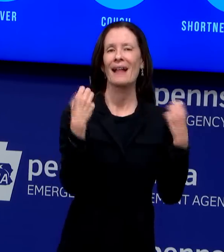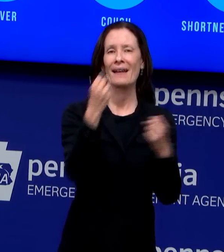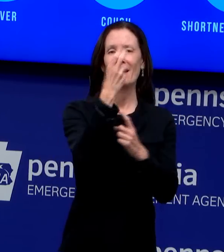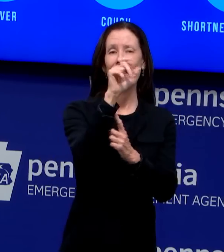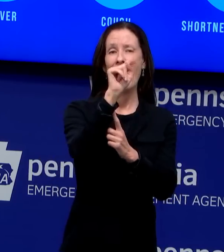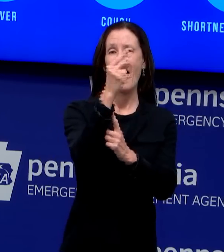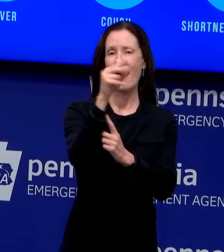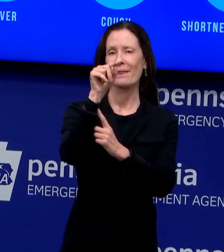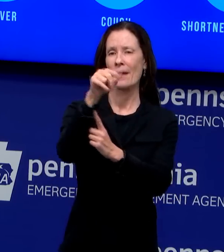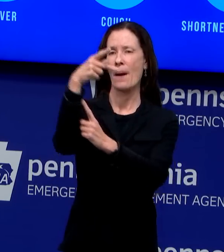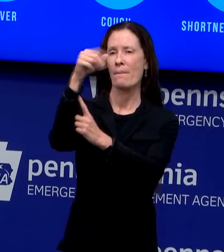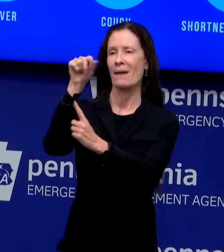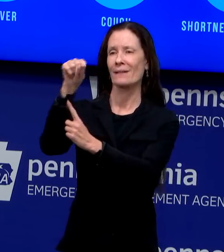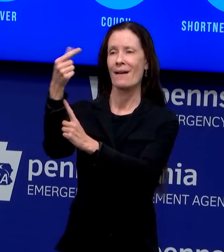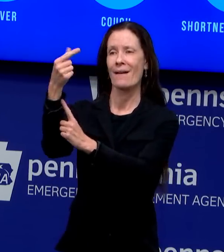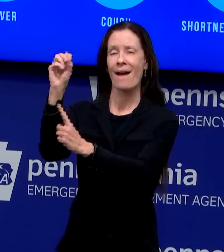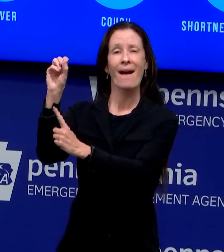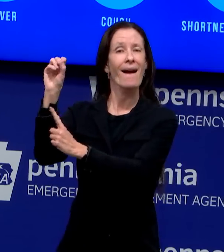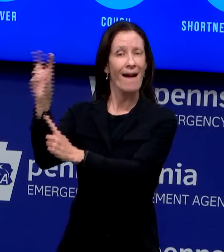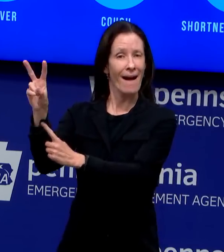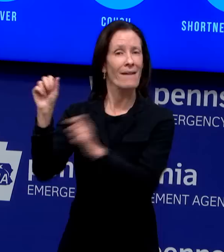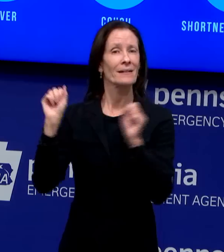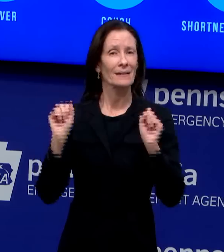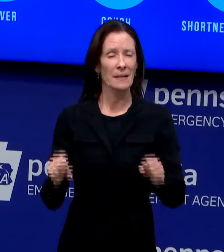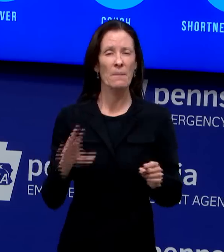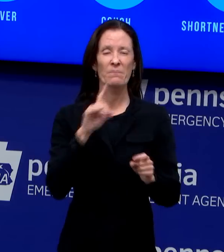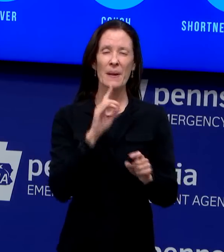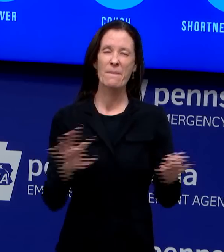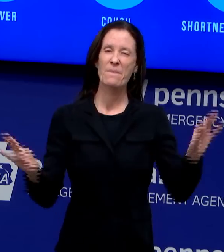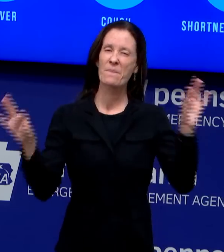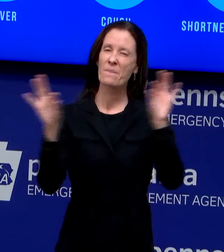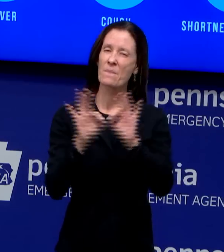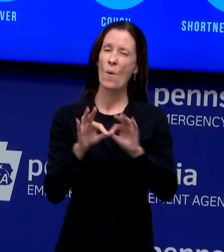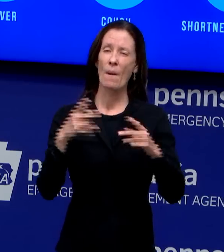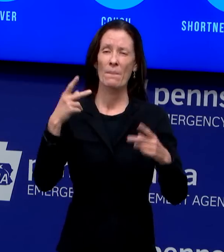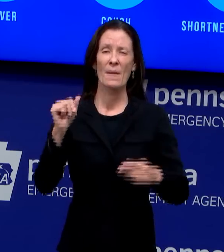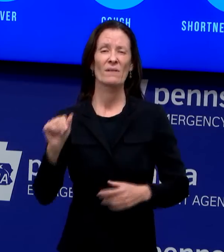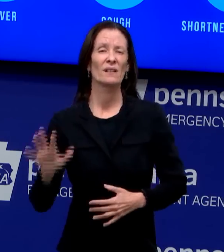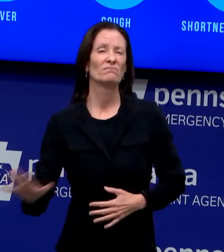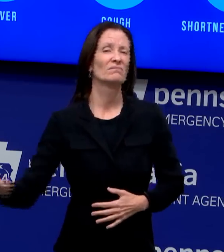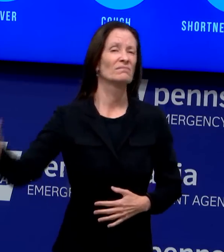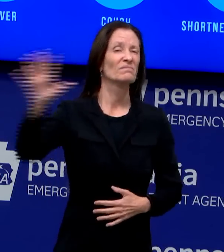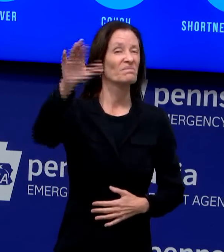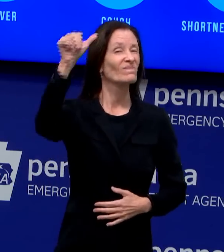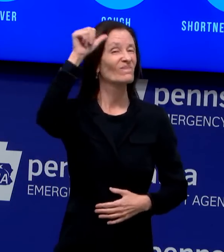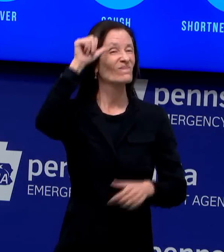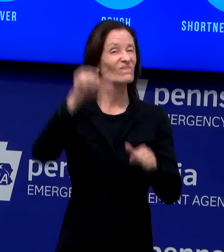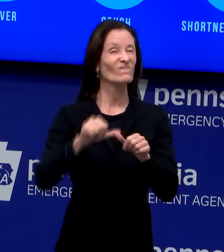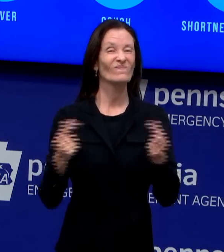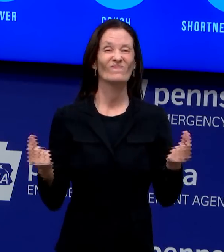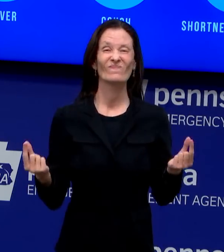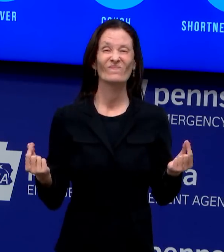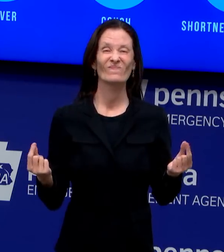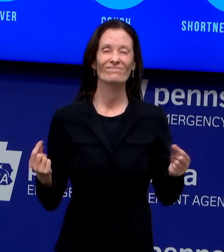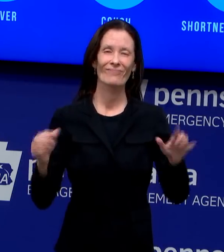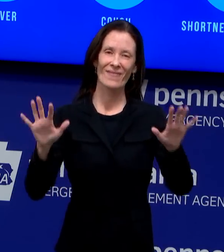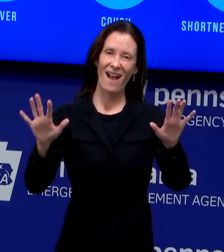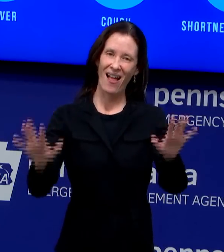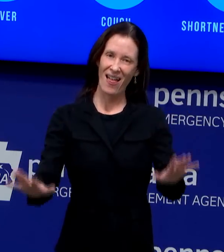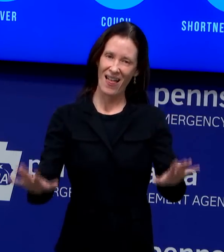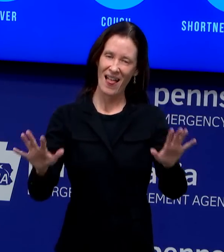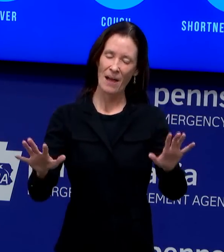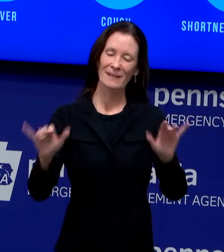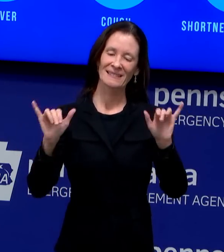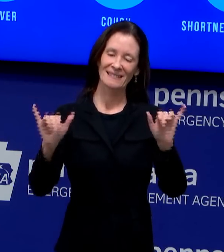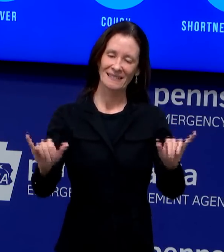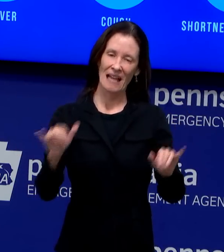health.pa.gov. And what is most important for Pennsylvanians to remember is stay calm, stay home,